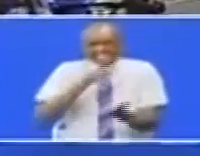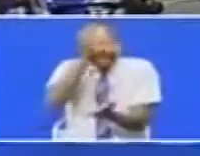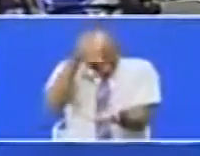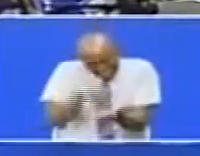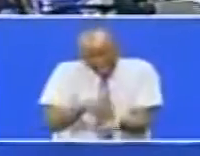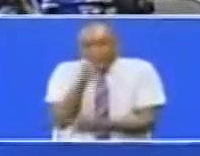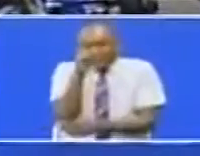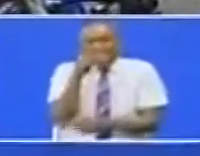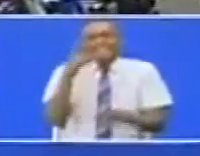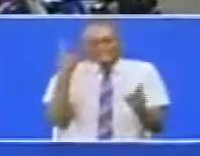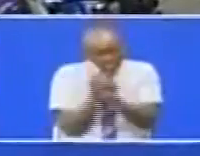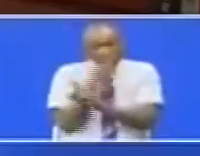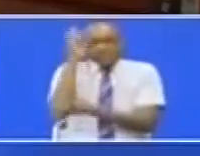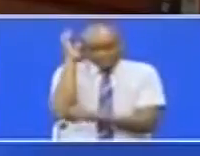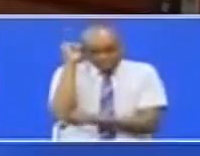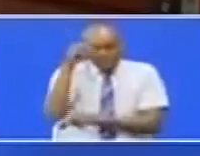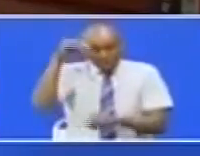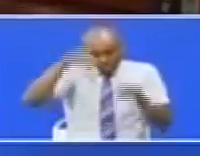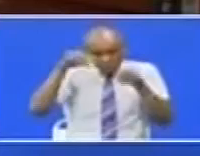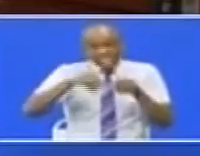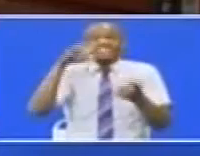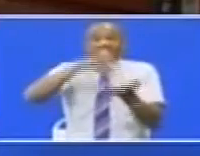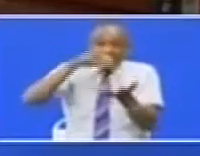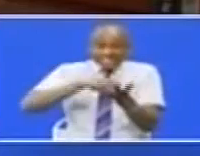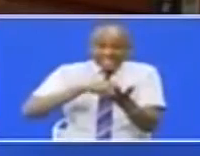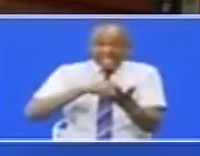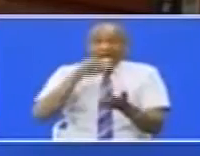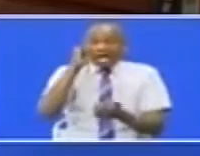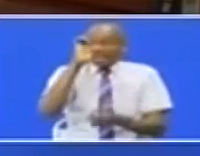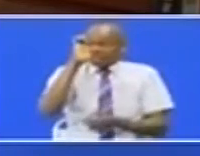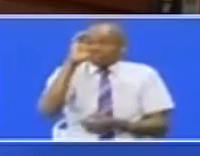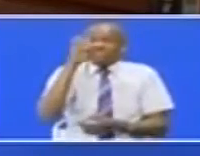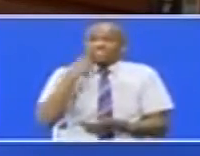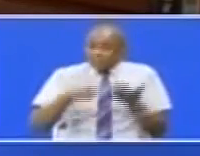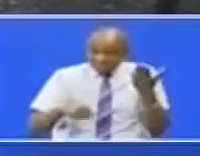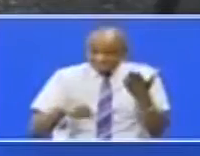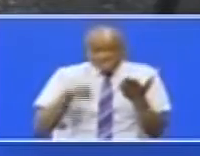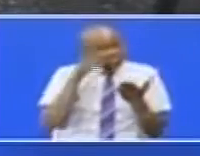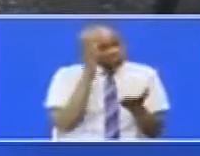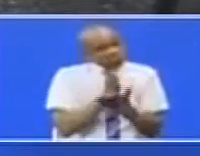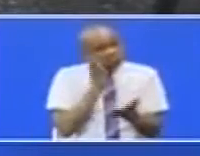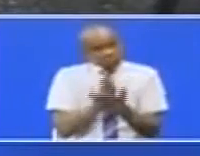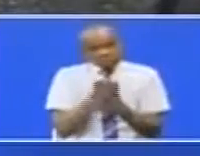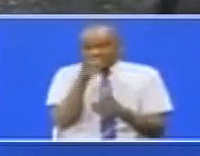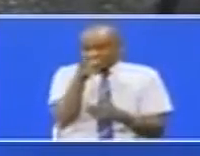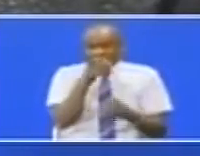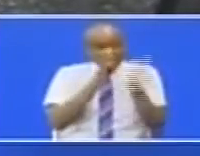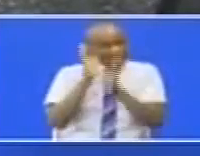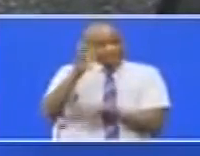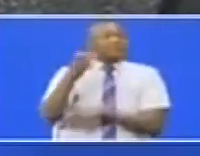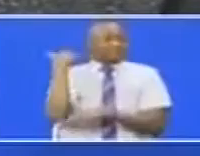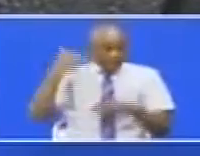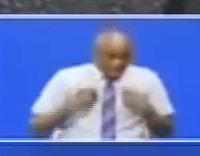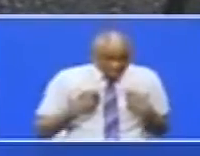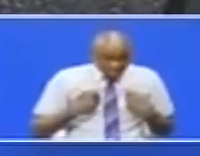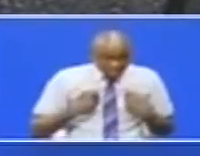center in every polling station, a demand which IEBC says was in fact in its initial plan